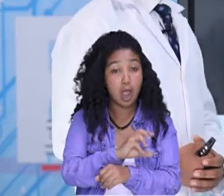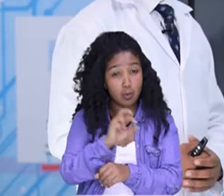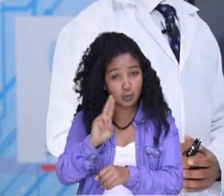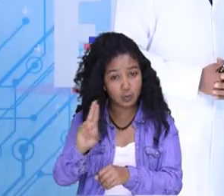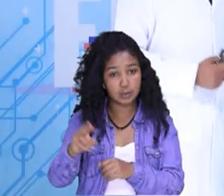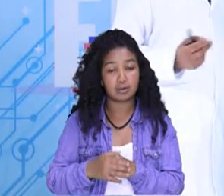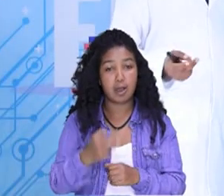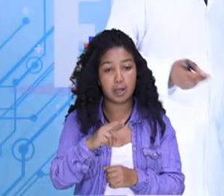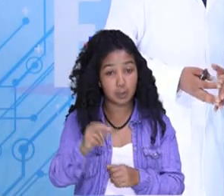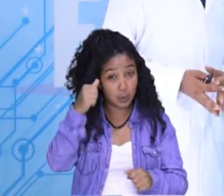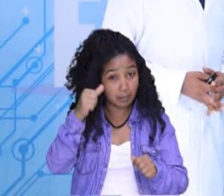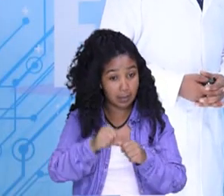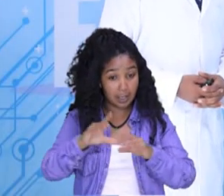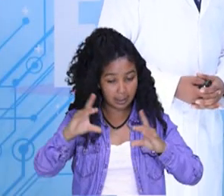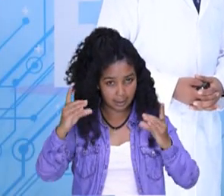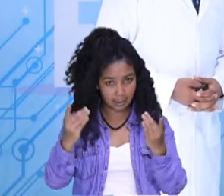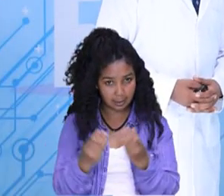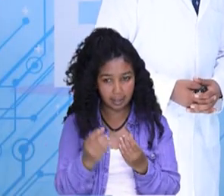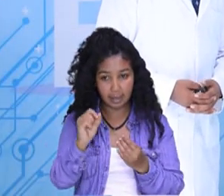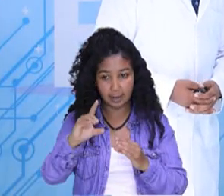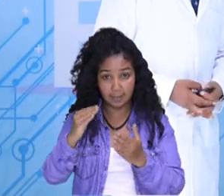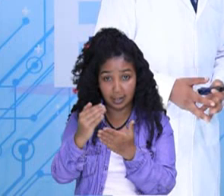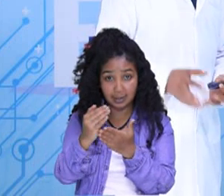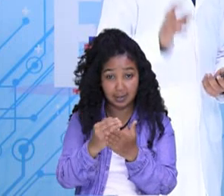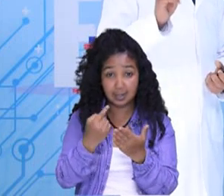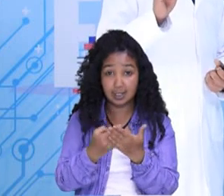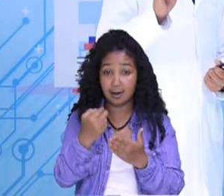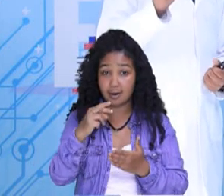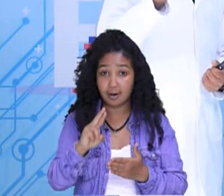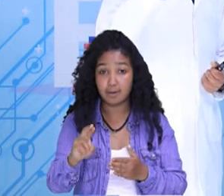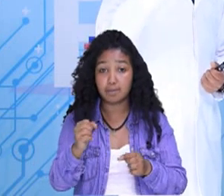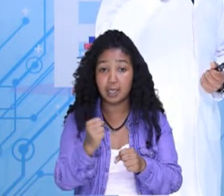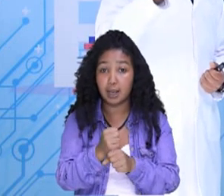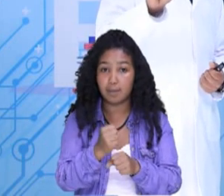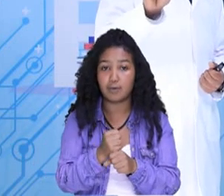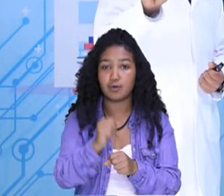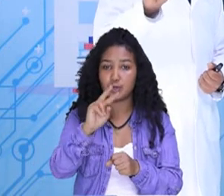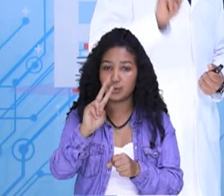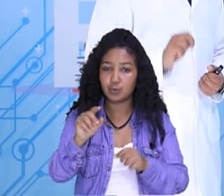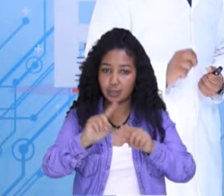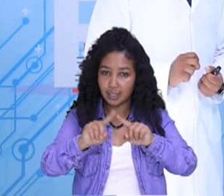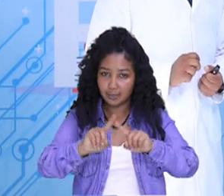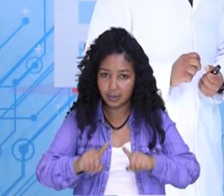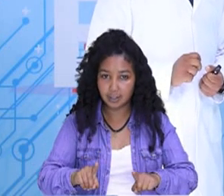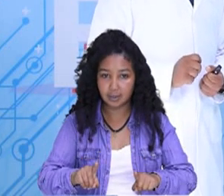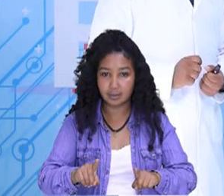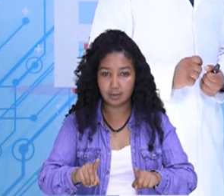Ribosomes, as you remember in your grade 11 lesson, they are made up of 2